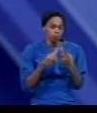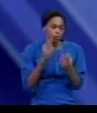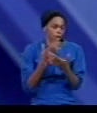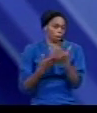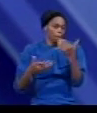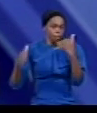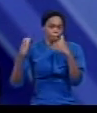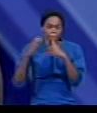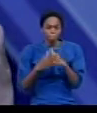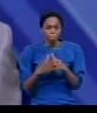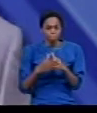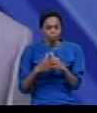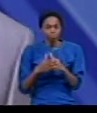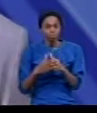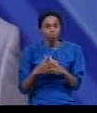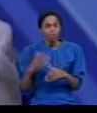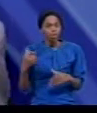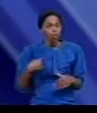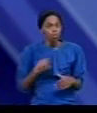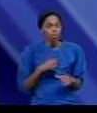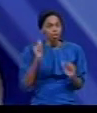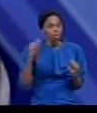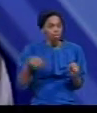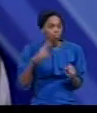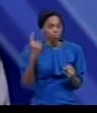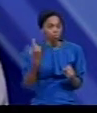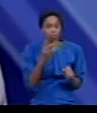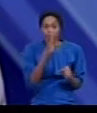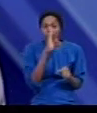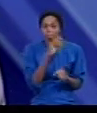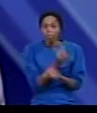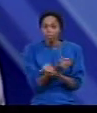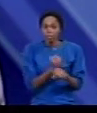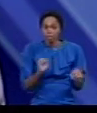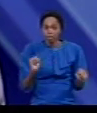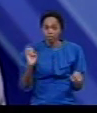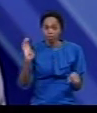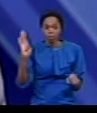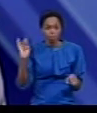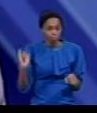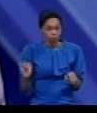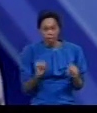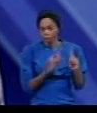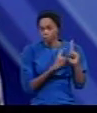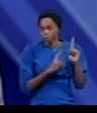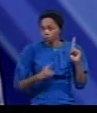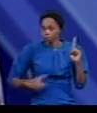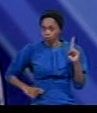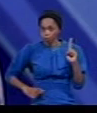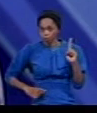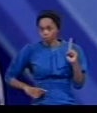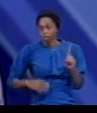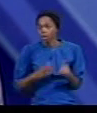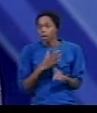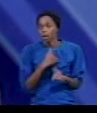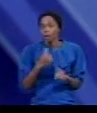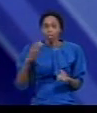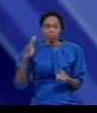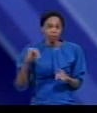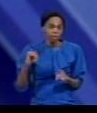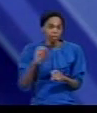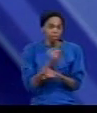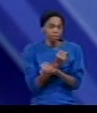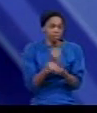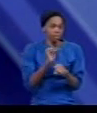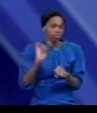And we can only be justified by the blood and by the saving grace